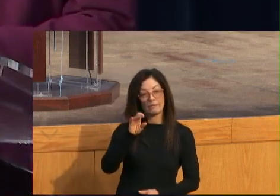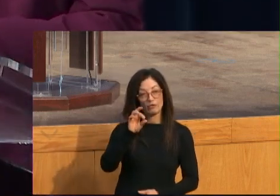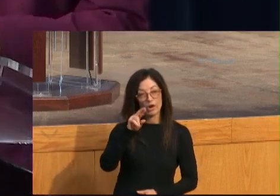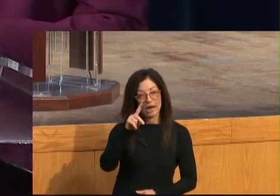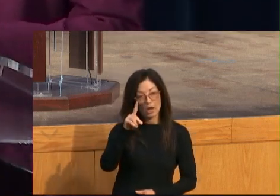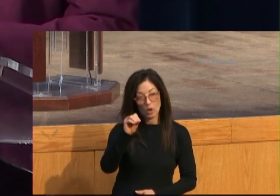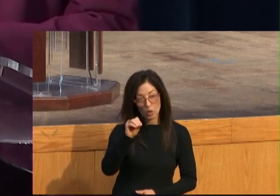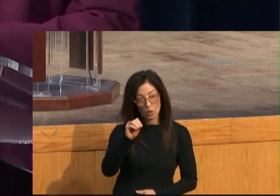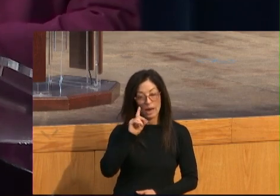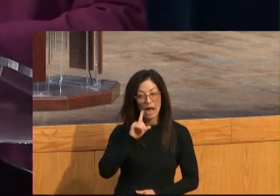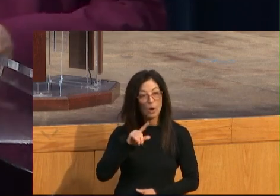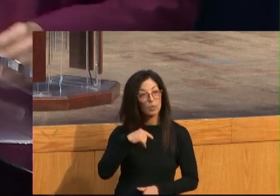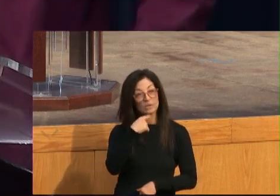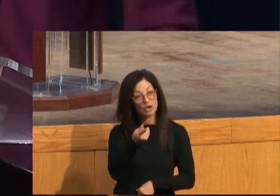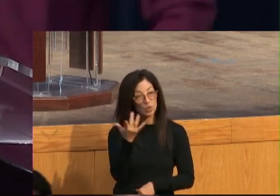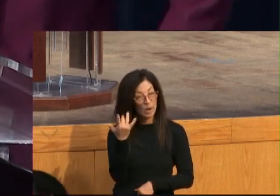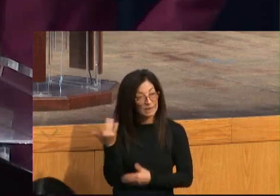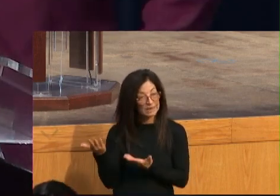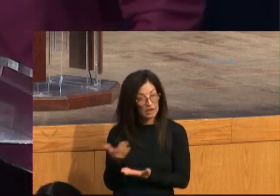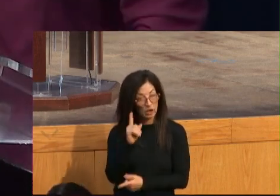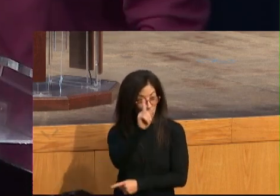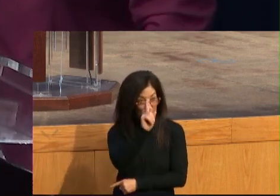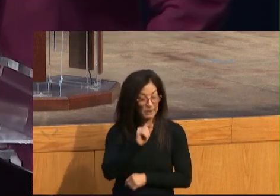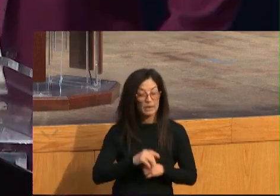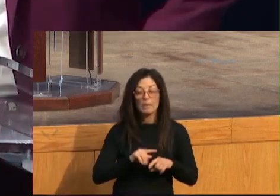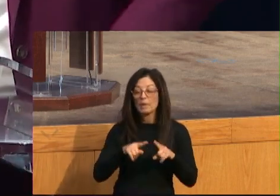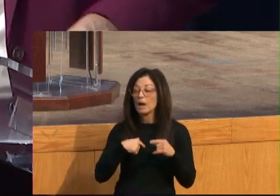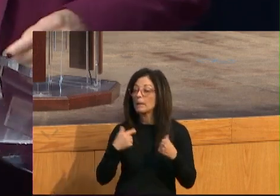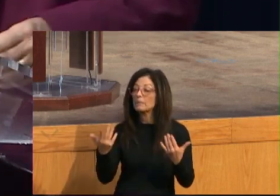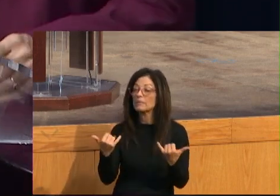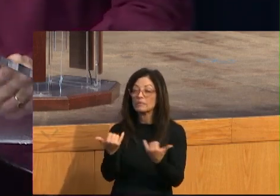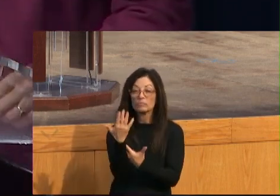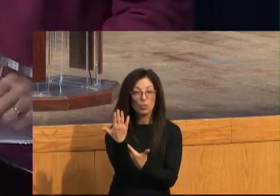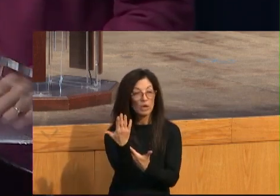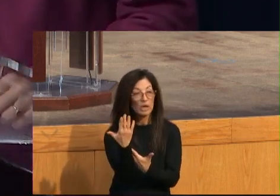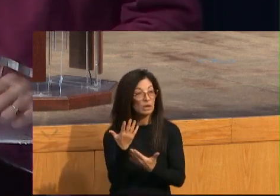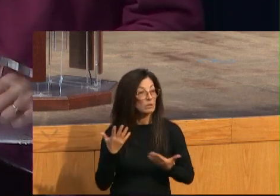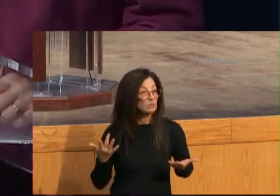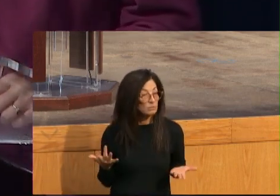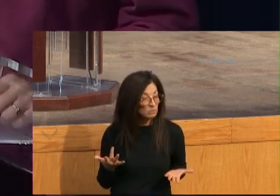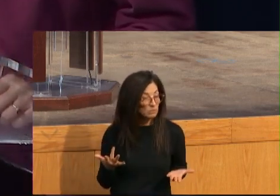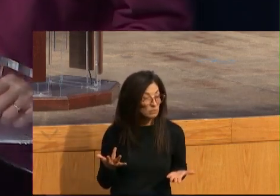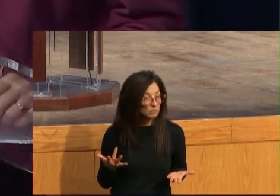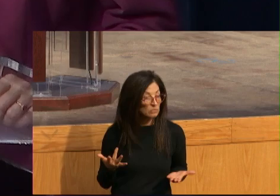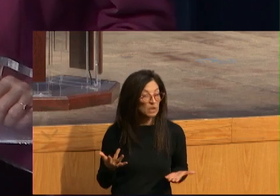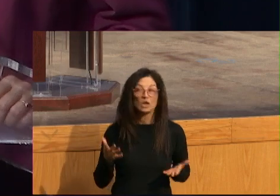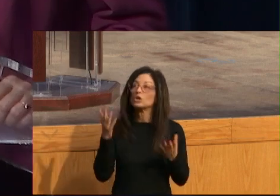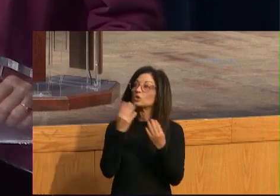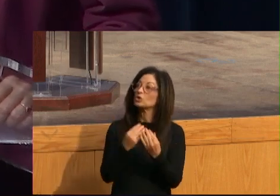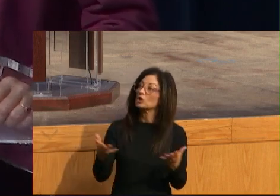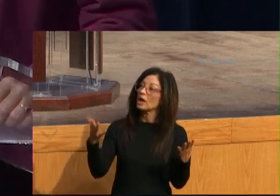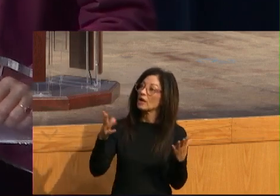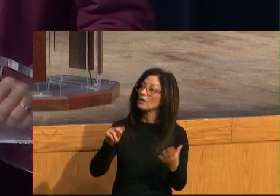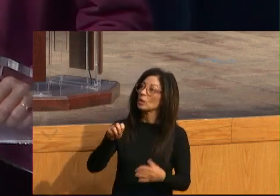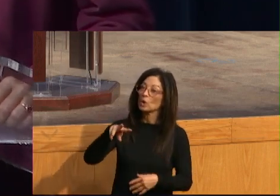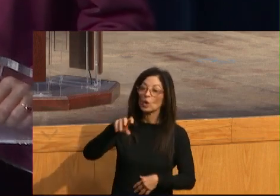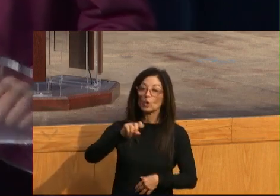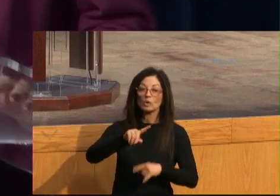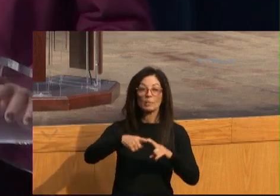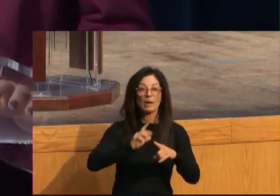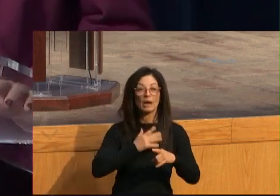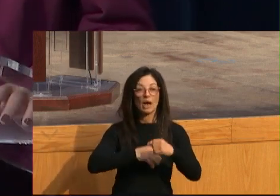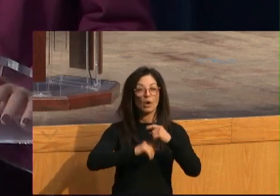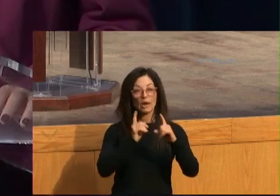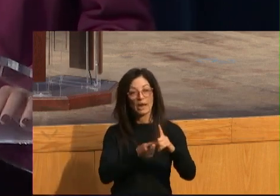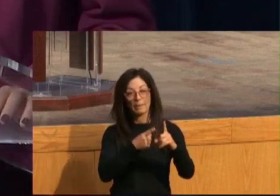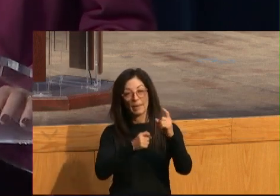introduce why he's here in a minute. But I'm here this morning to share with you some news about a campaign that you